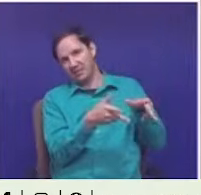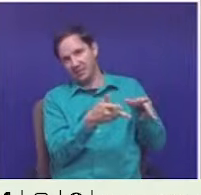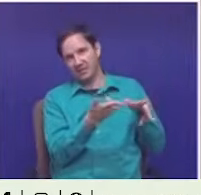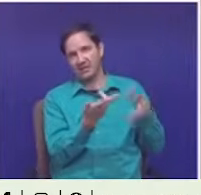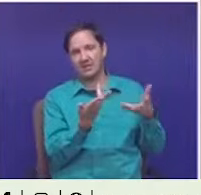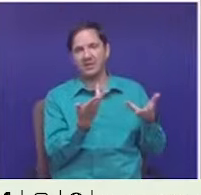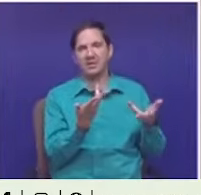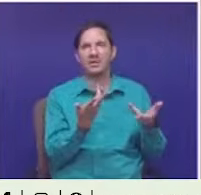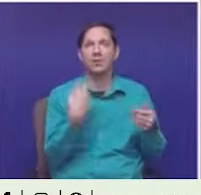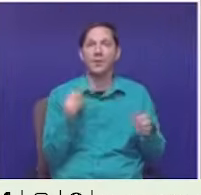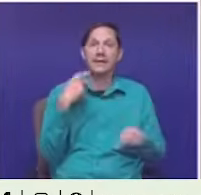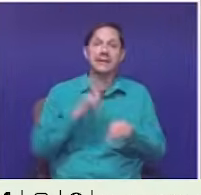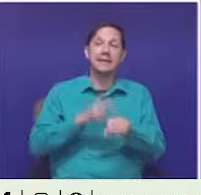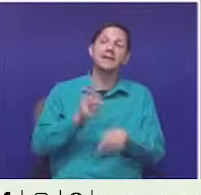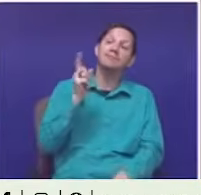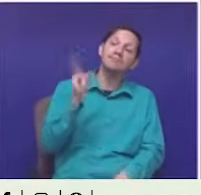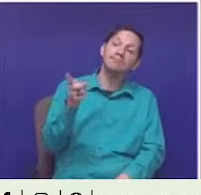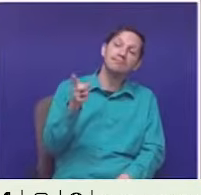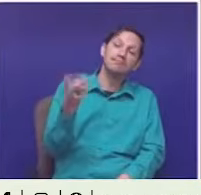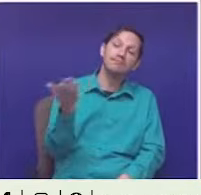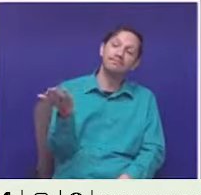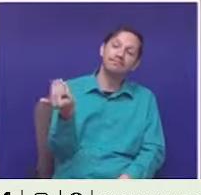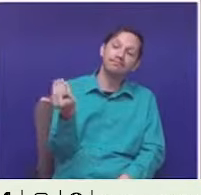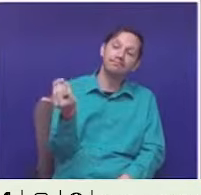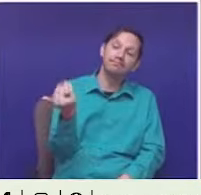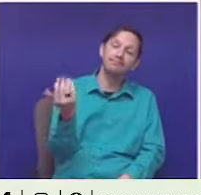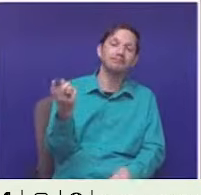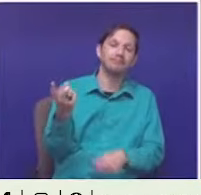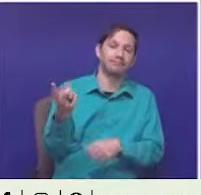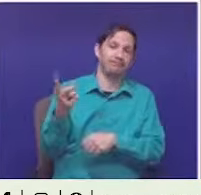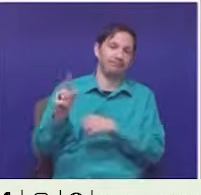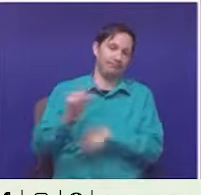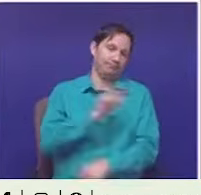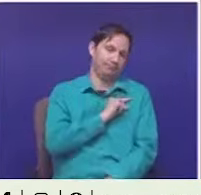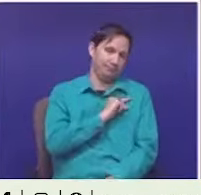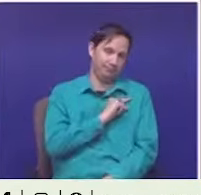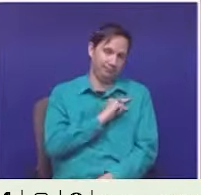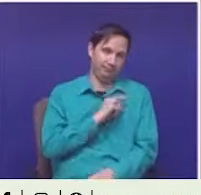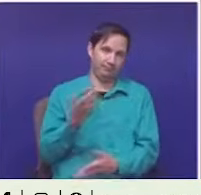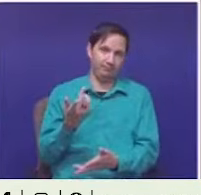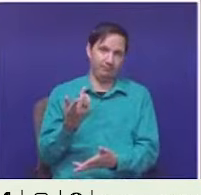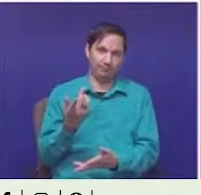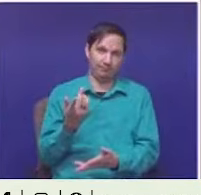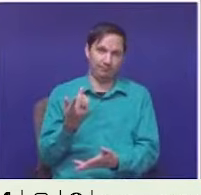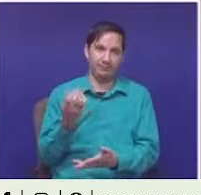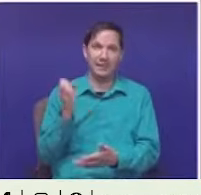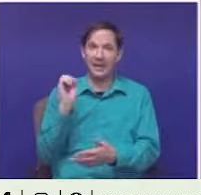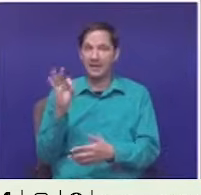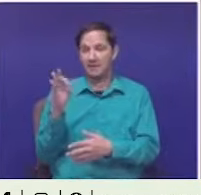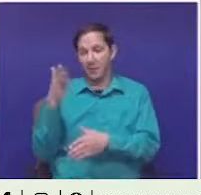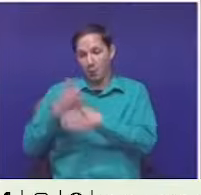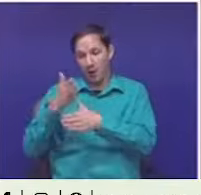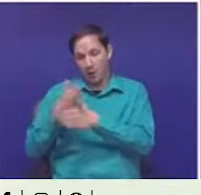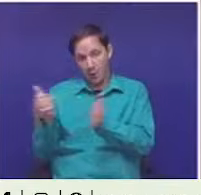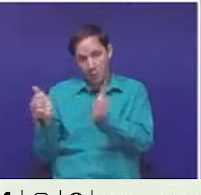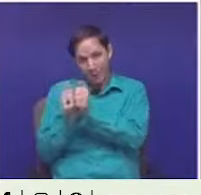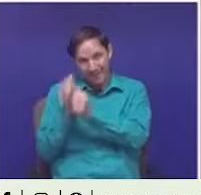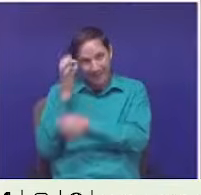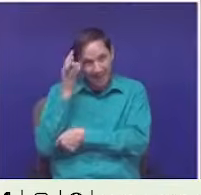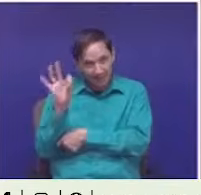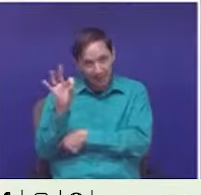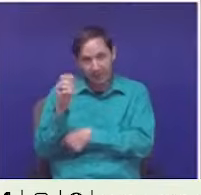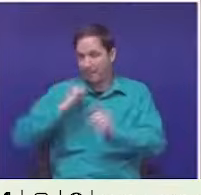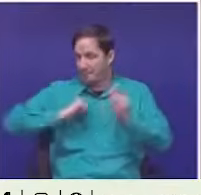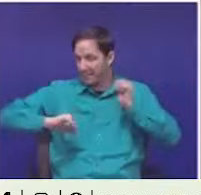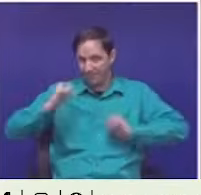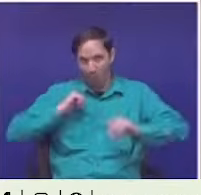hold contractors far more accountable. In my view, I think contractors who do business with the state and who don't perform